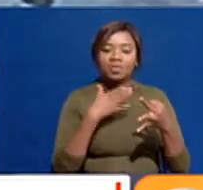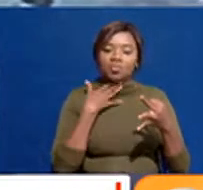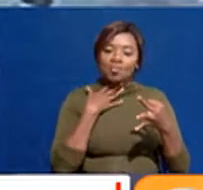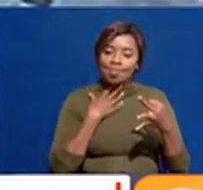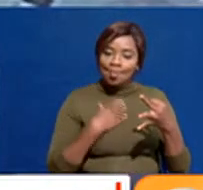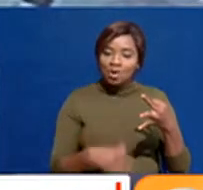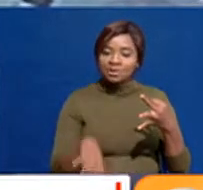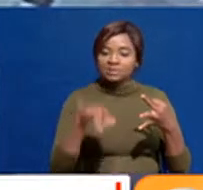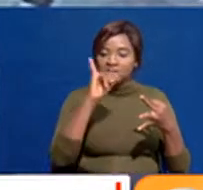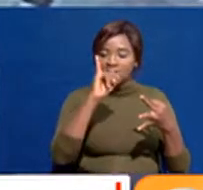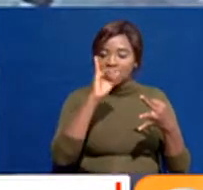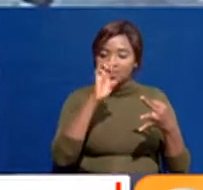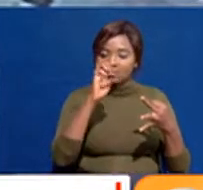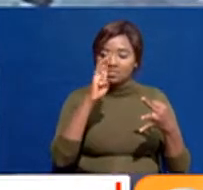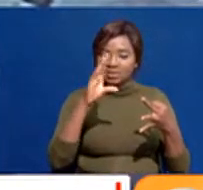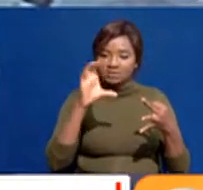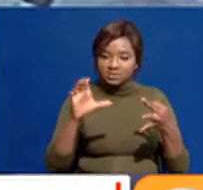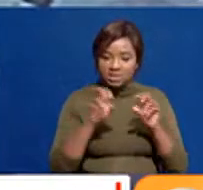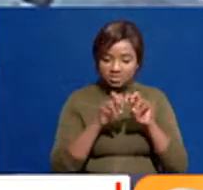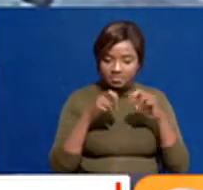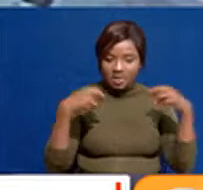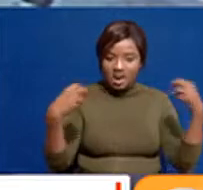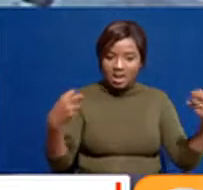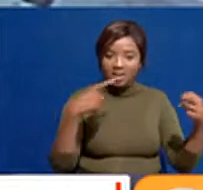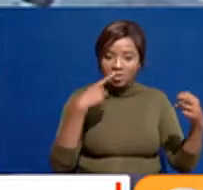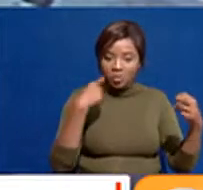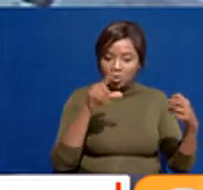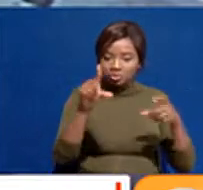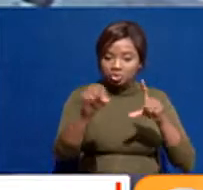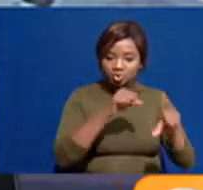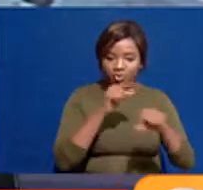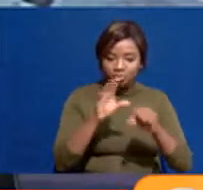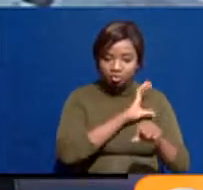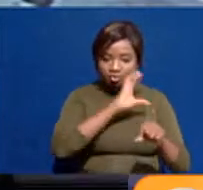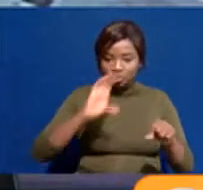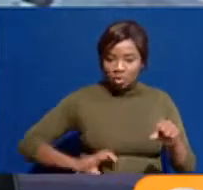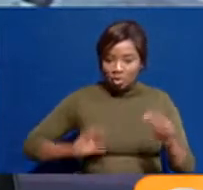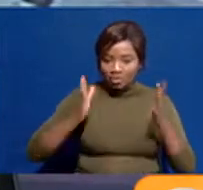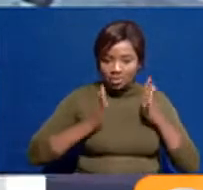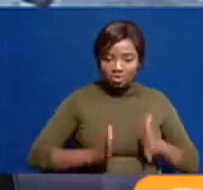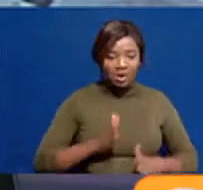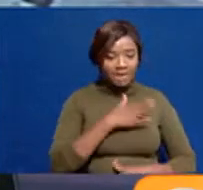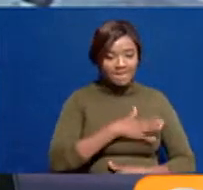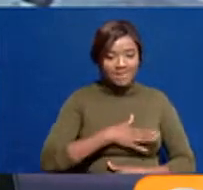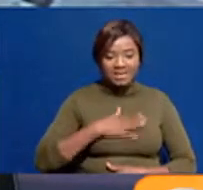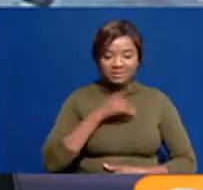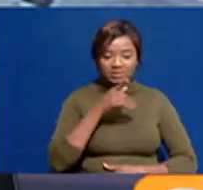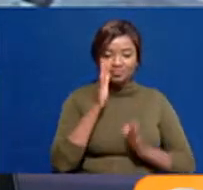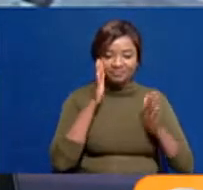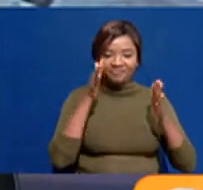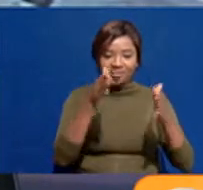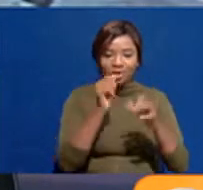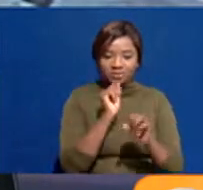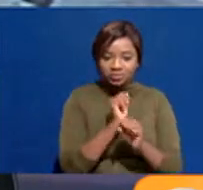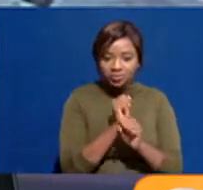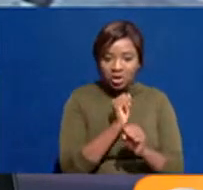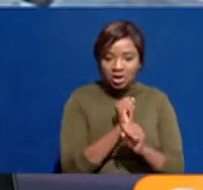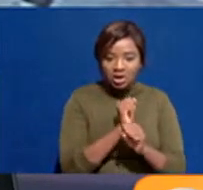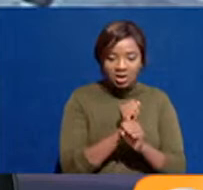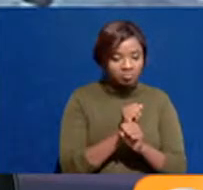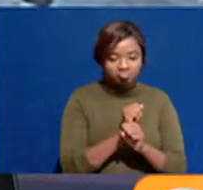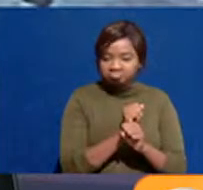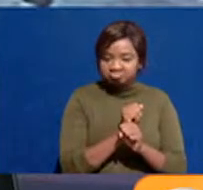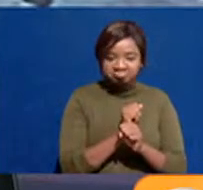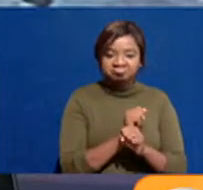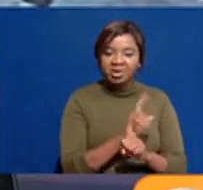of the IEBC selection panel to stop doing their work and to wait until we can be able to